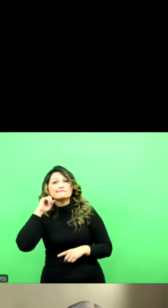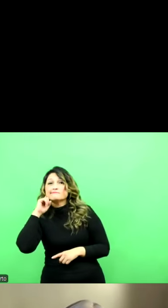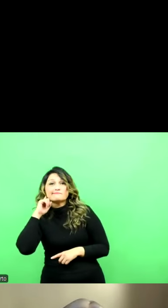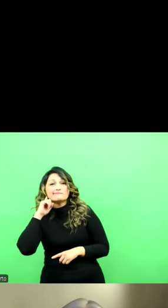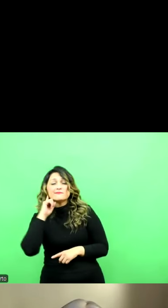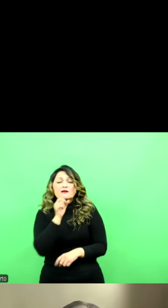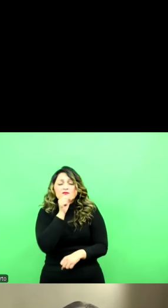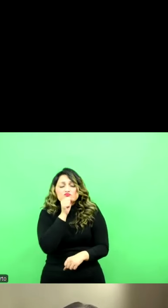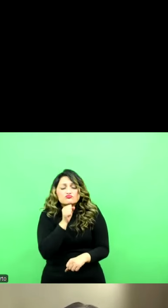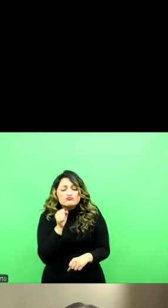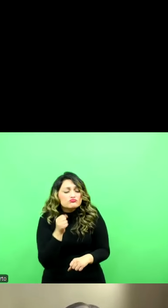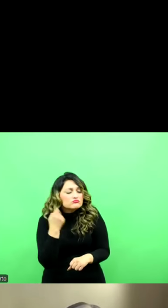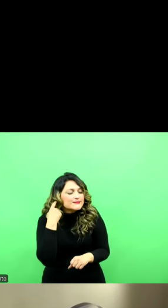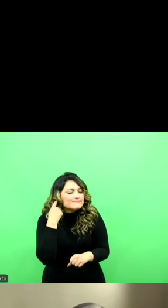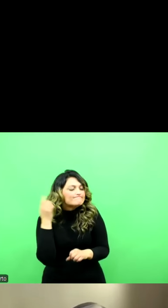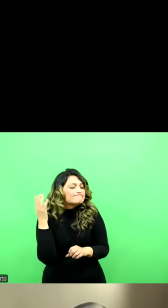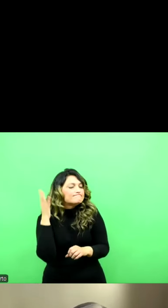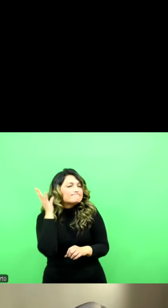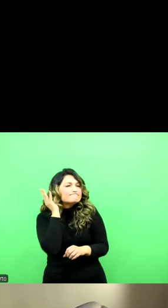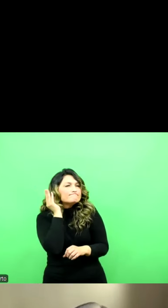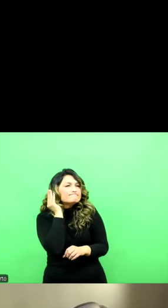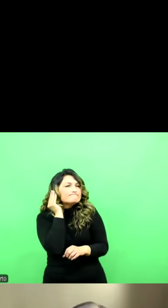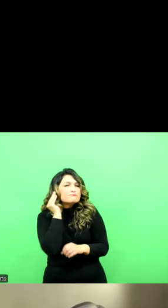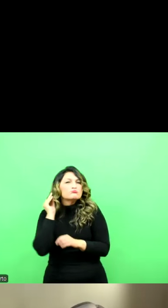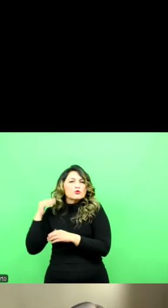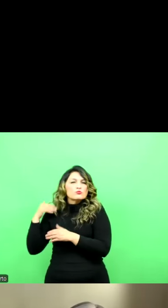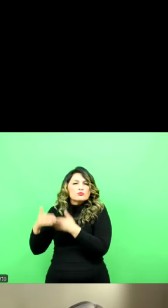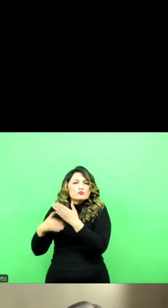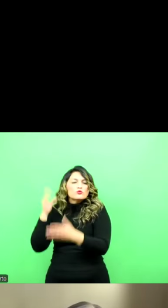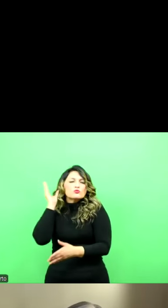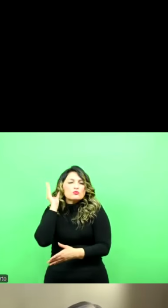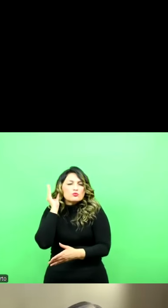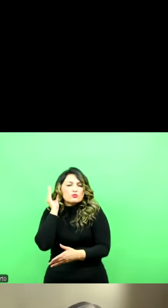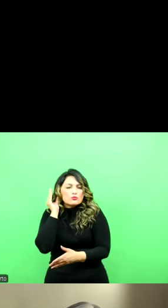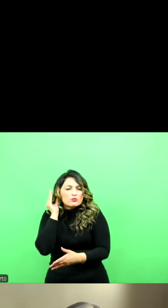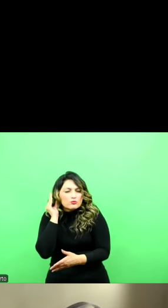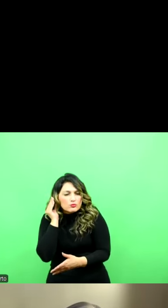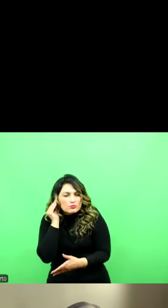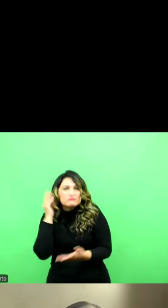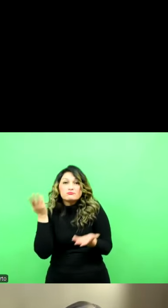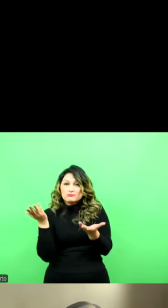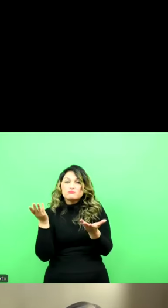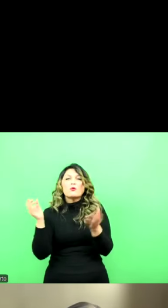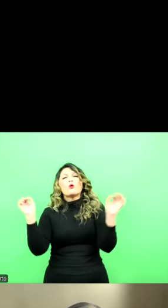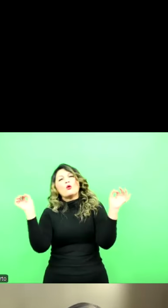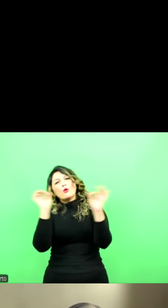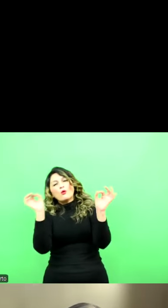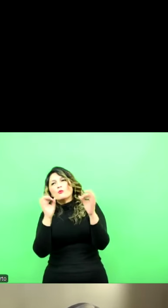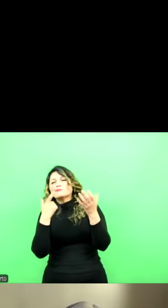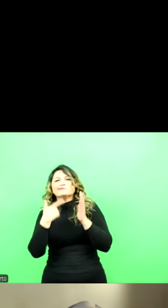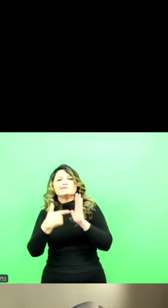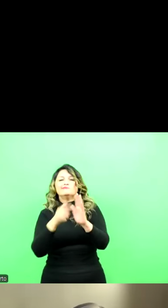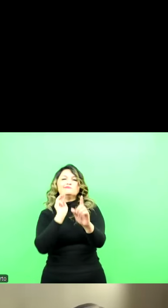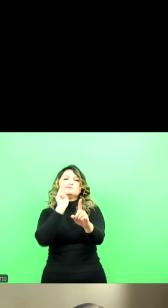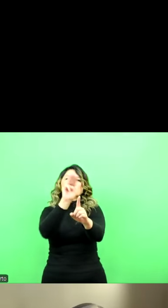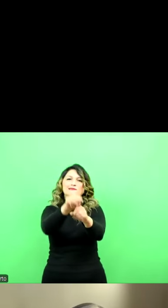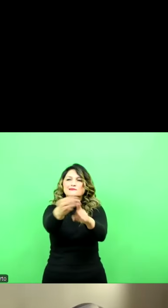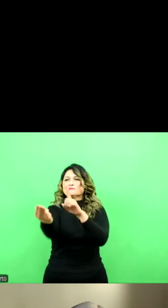remember, to text even. Some challenges in the realm of decision-making and comprehension. There